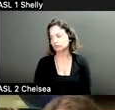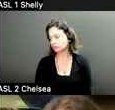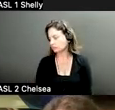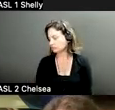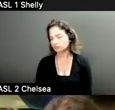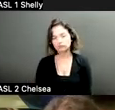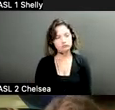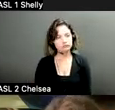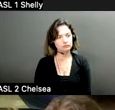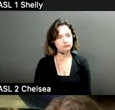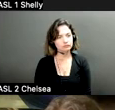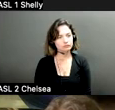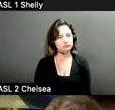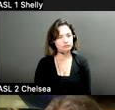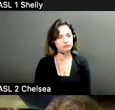is,